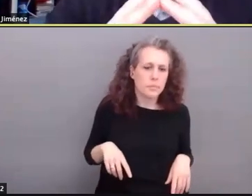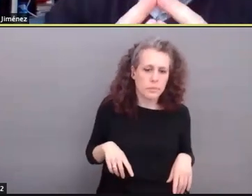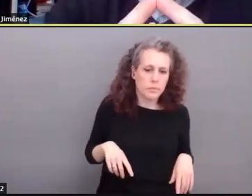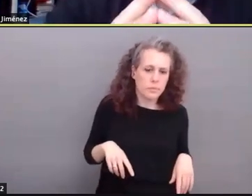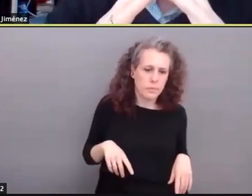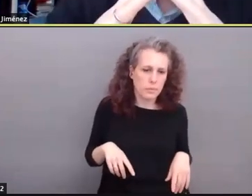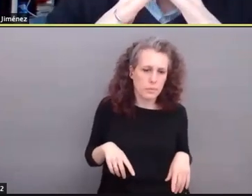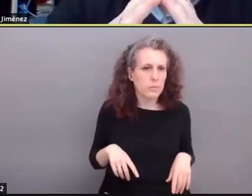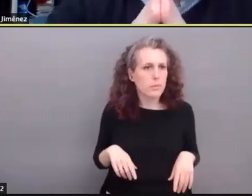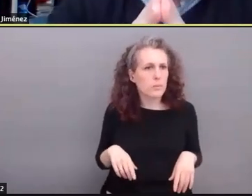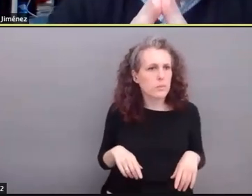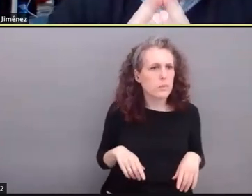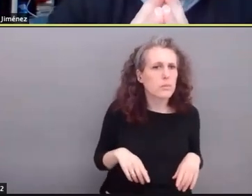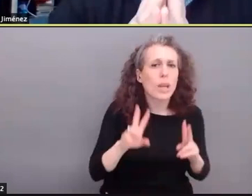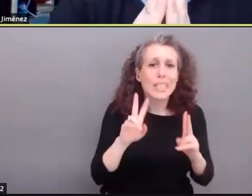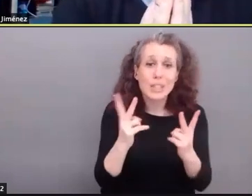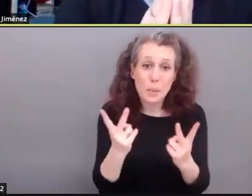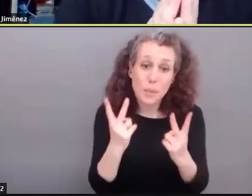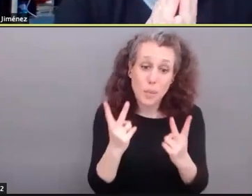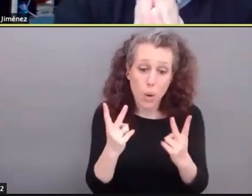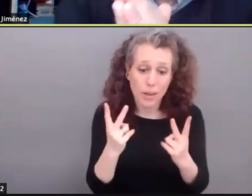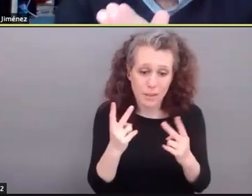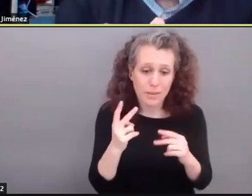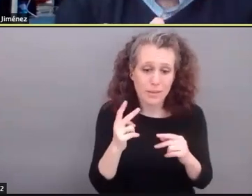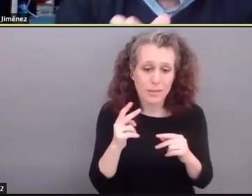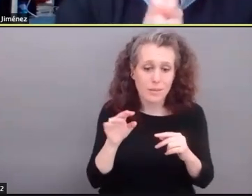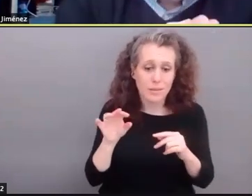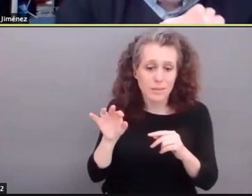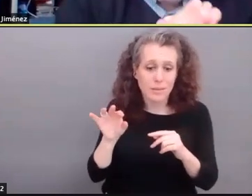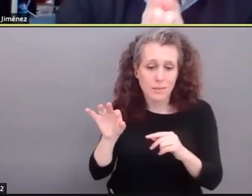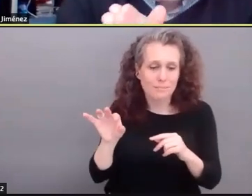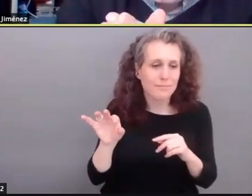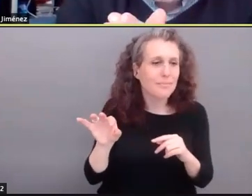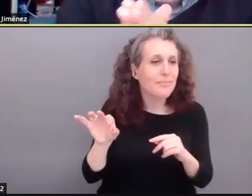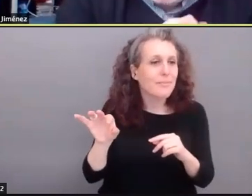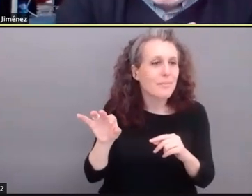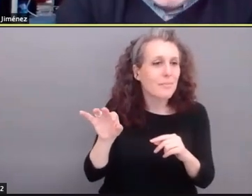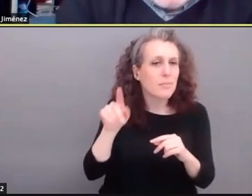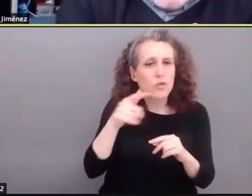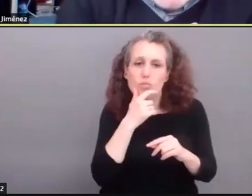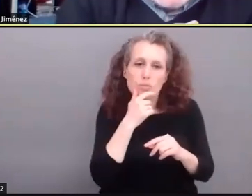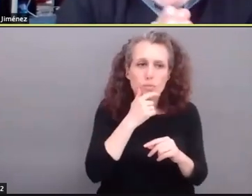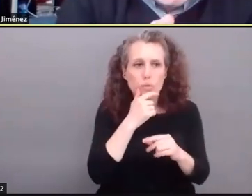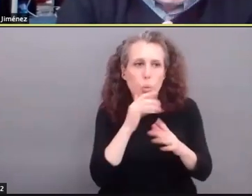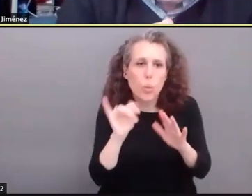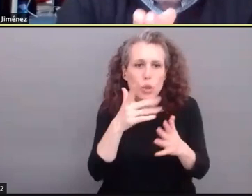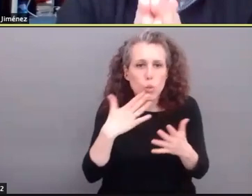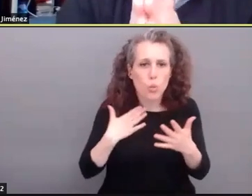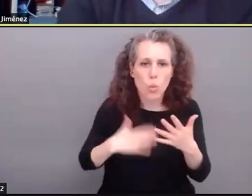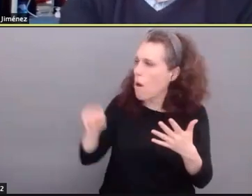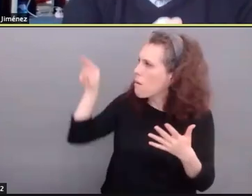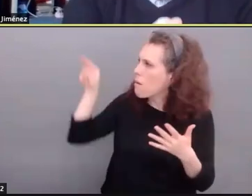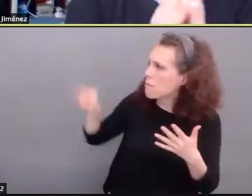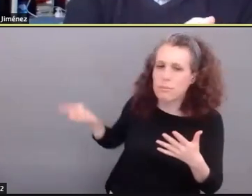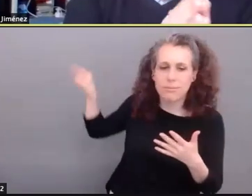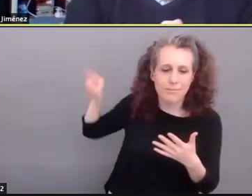it's important to select the different techniques depending of the part of the working process that we